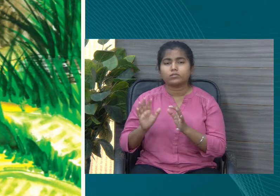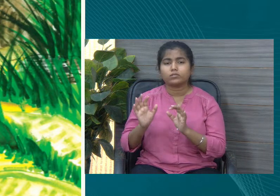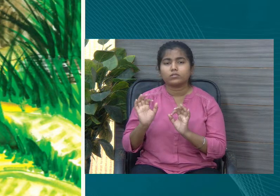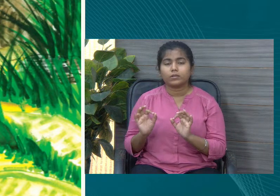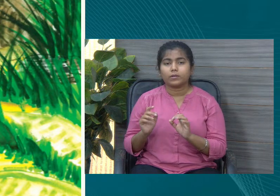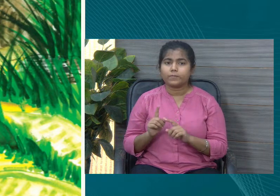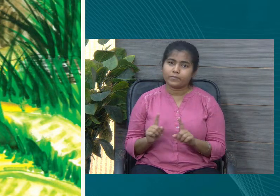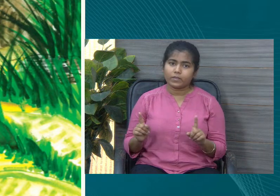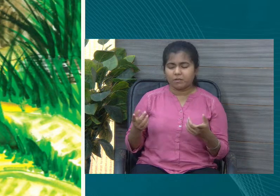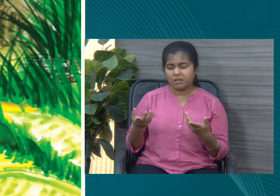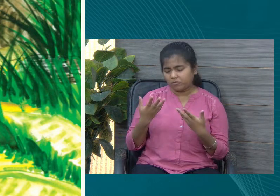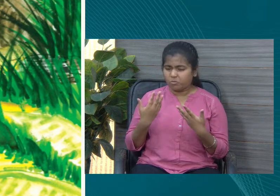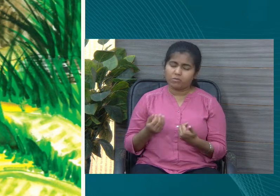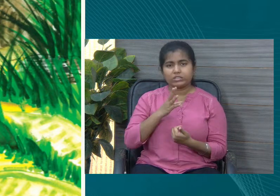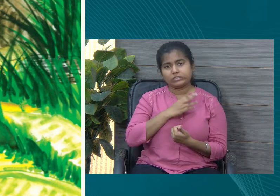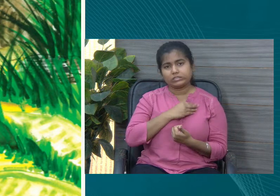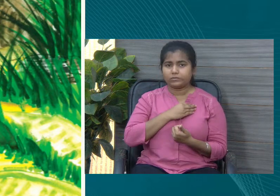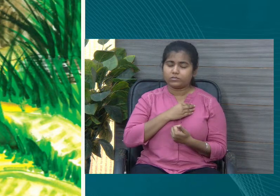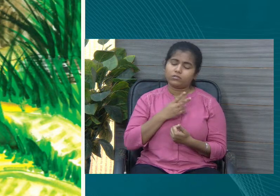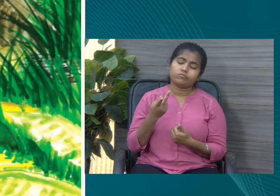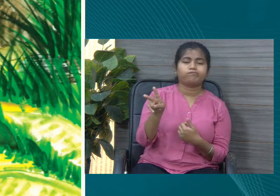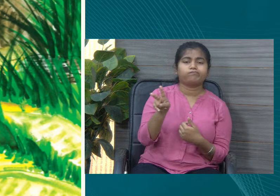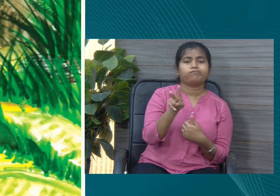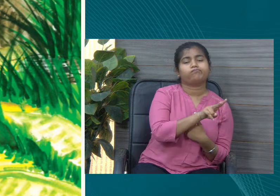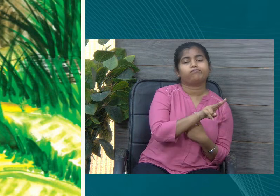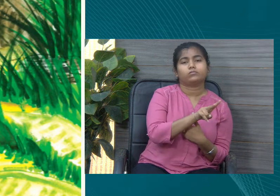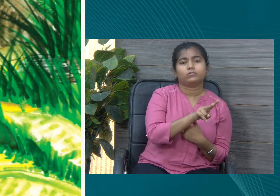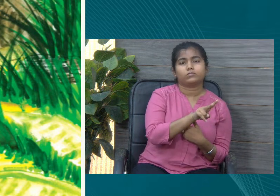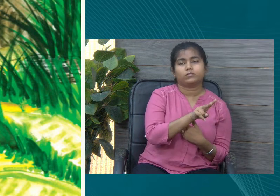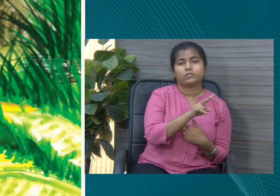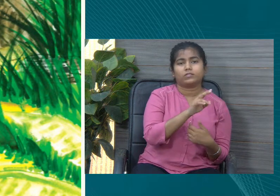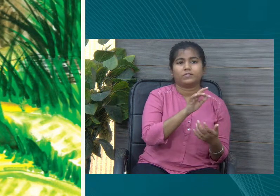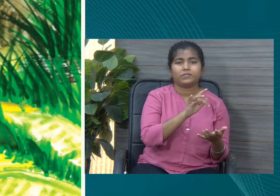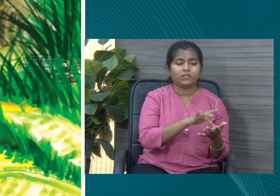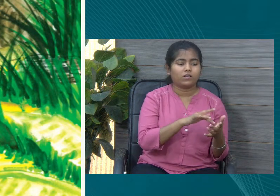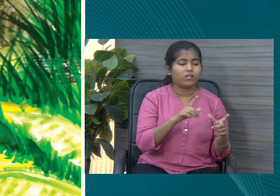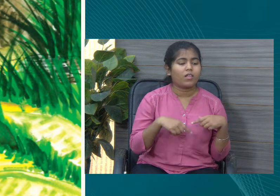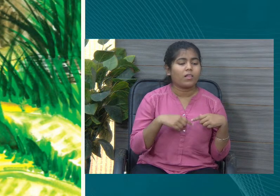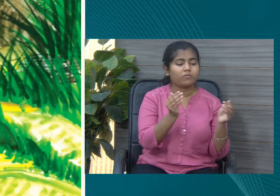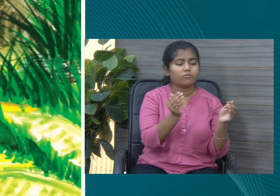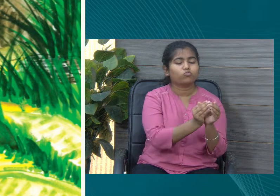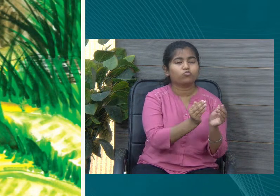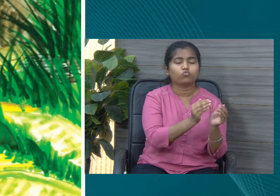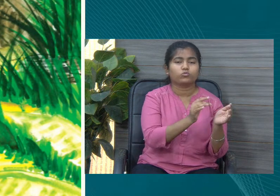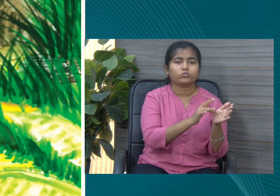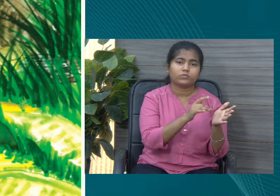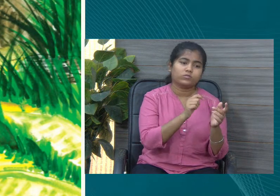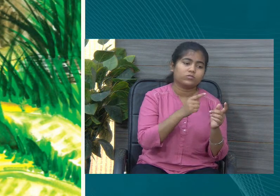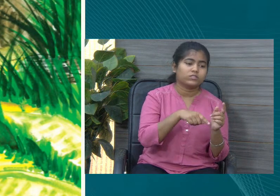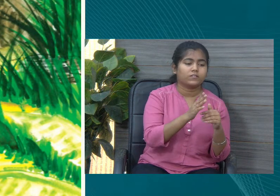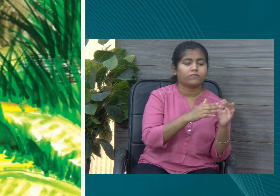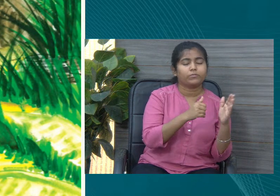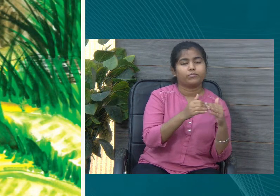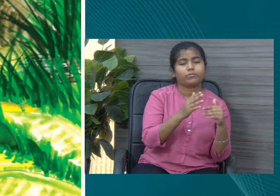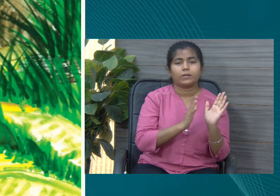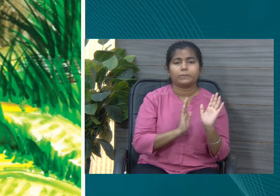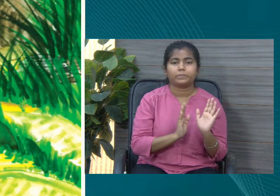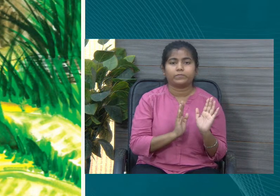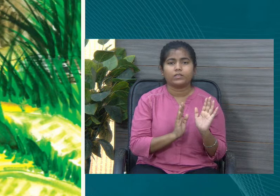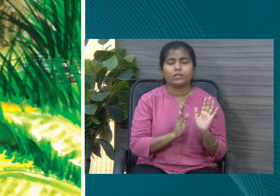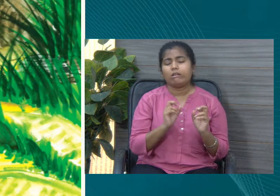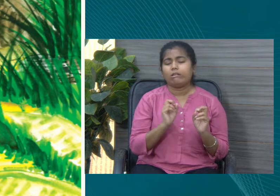But he was still afraid, and he came back to his cave. And he thought, let me go again and